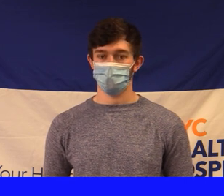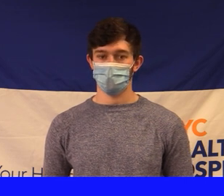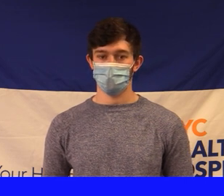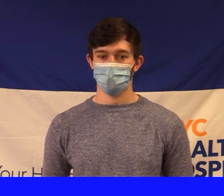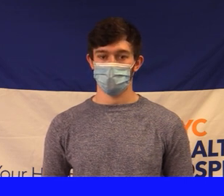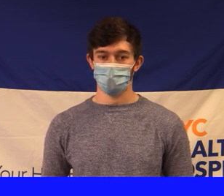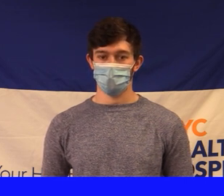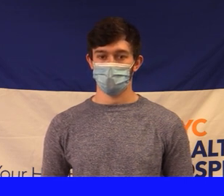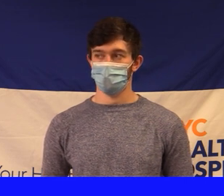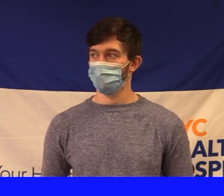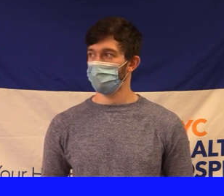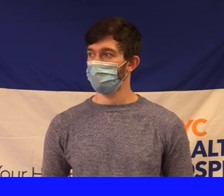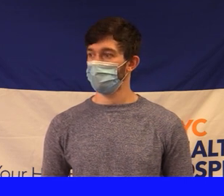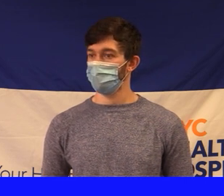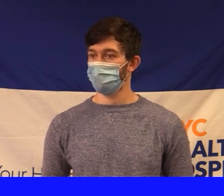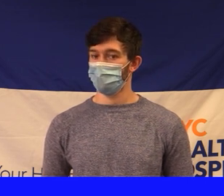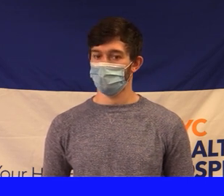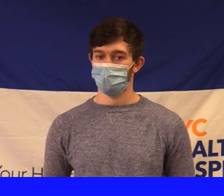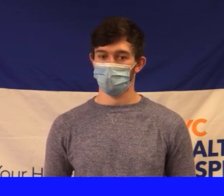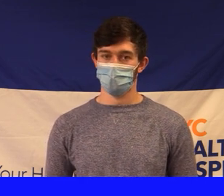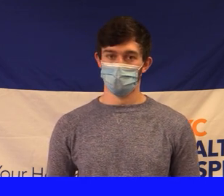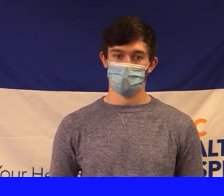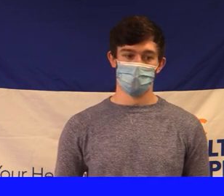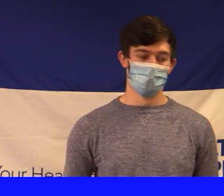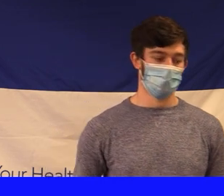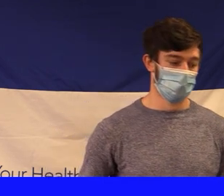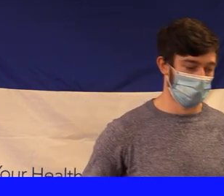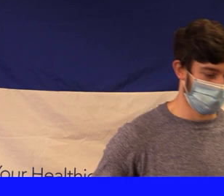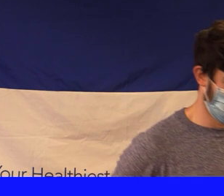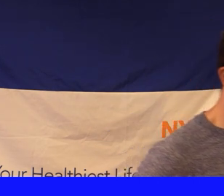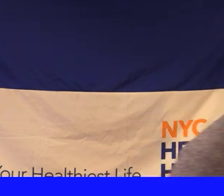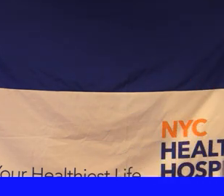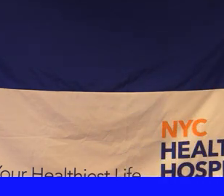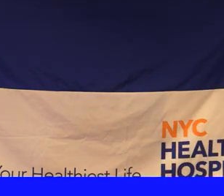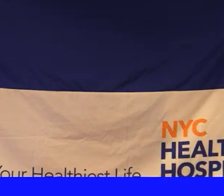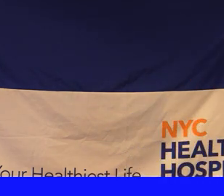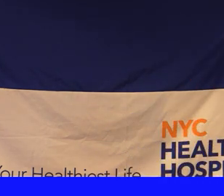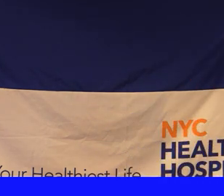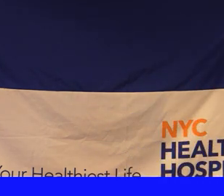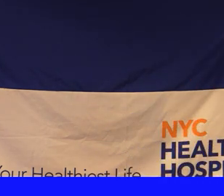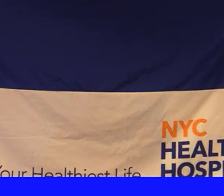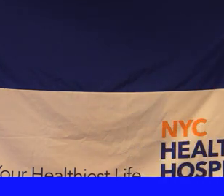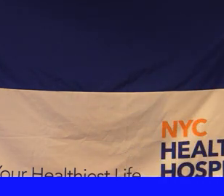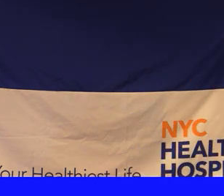Vincent. Bye. Let's continue then.